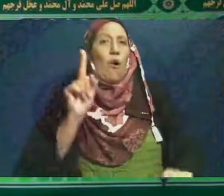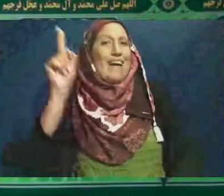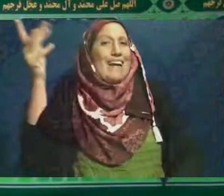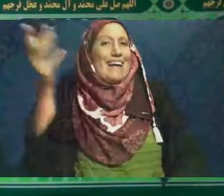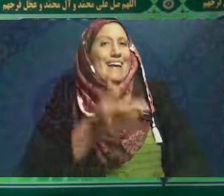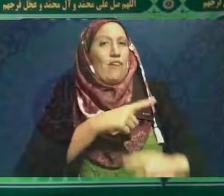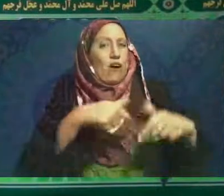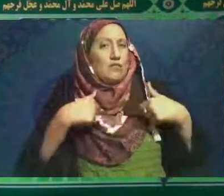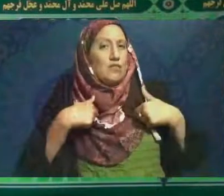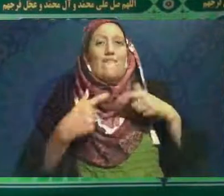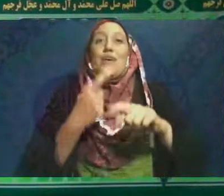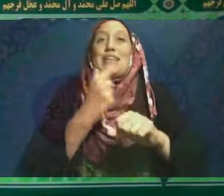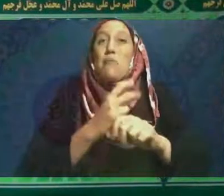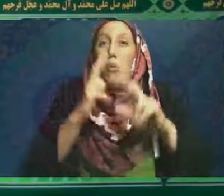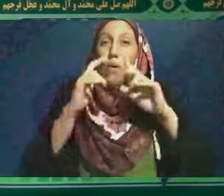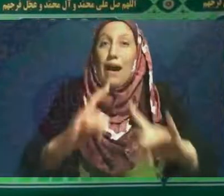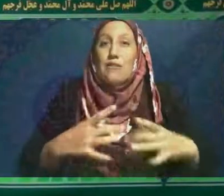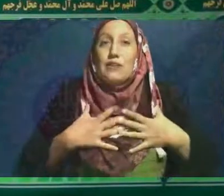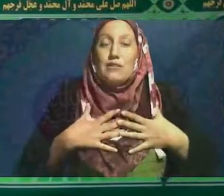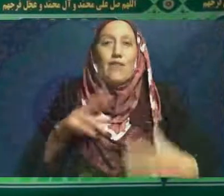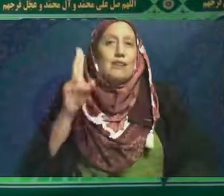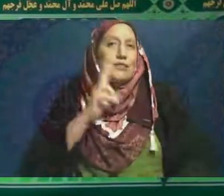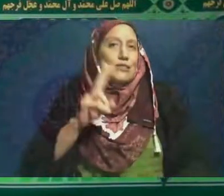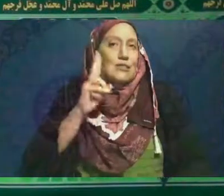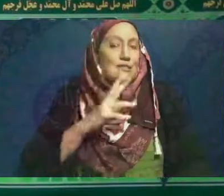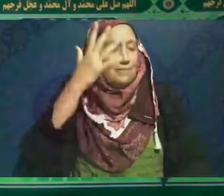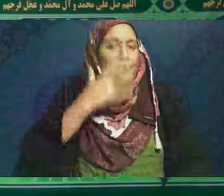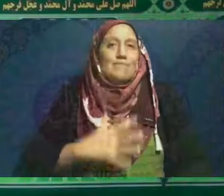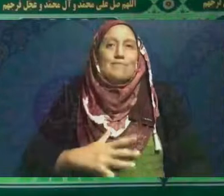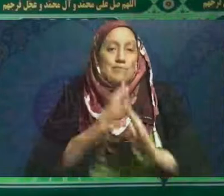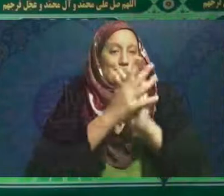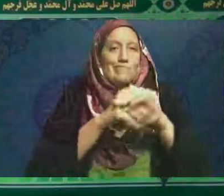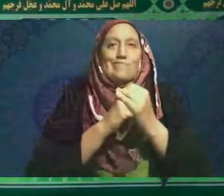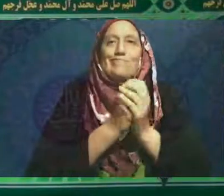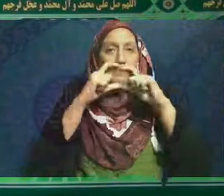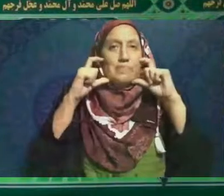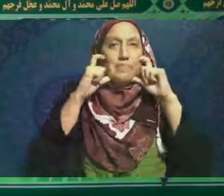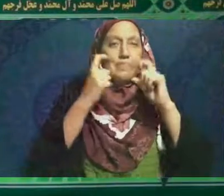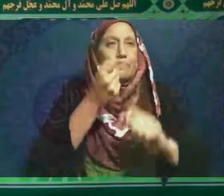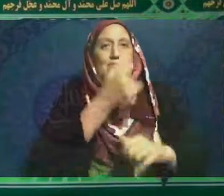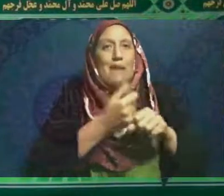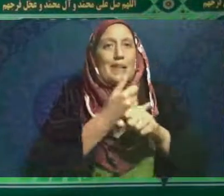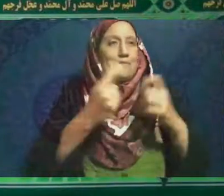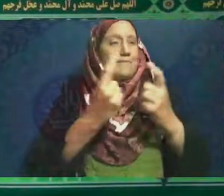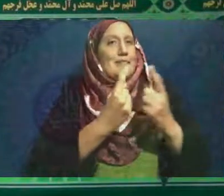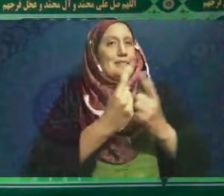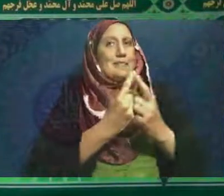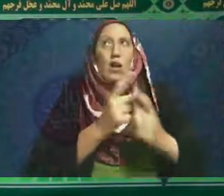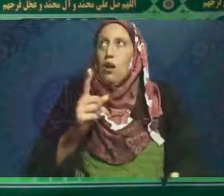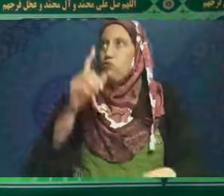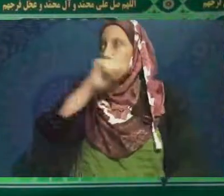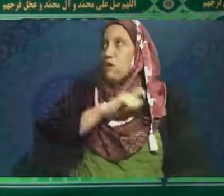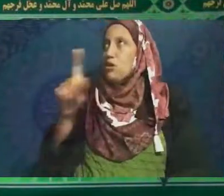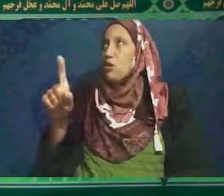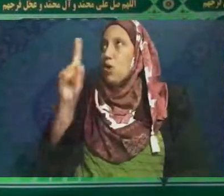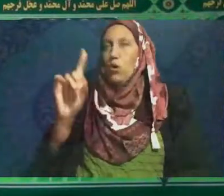rules, personal hygiene and things like that. And we say that there is no contradiction between them, they are all along the